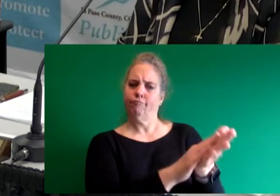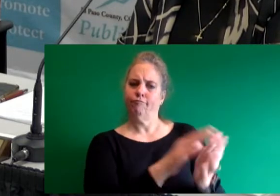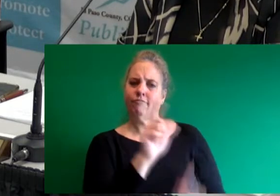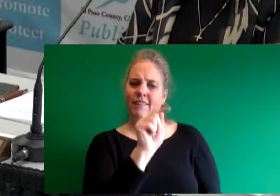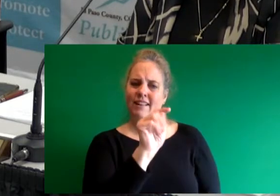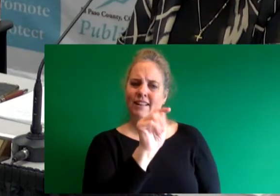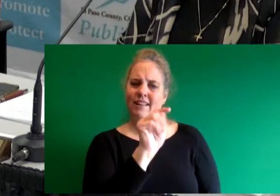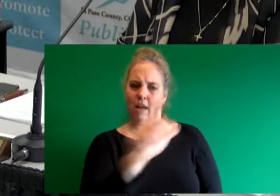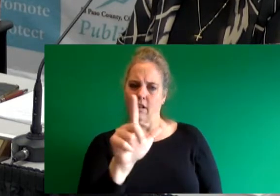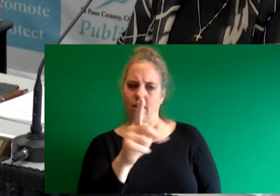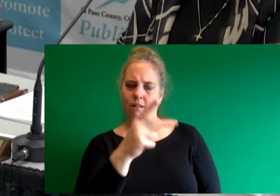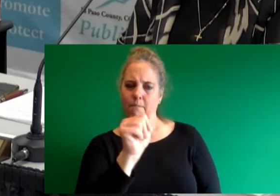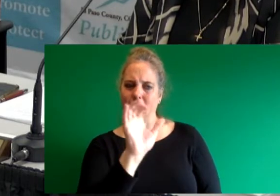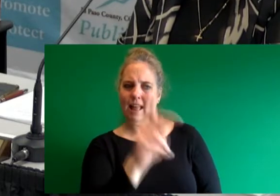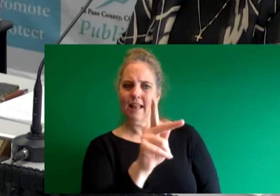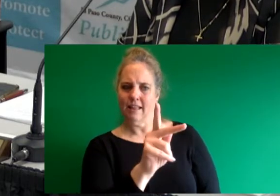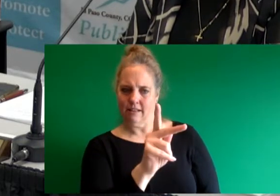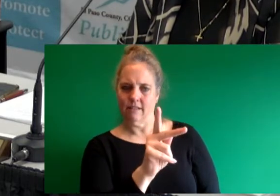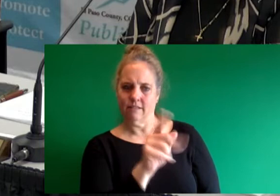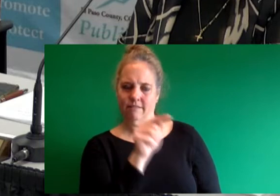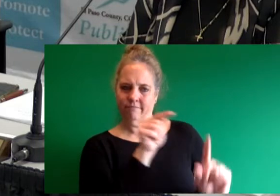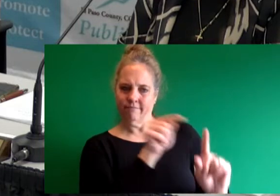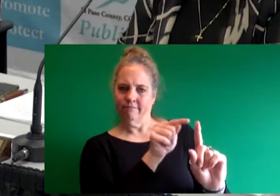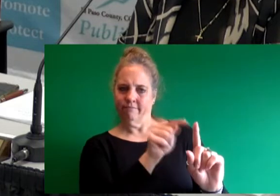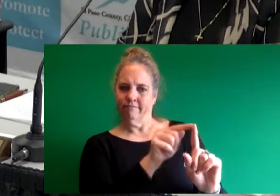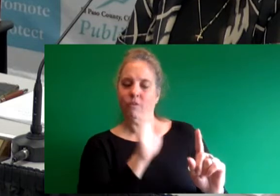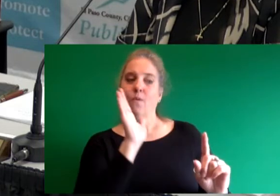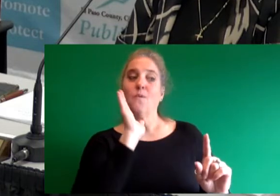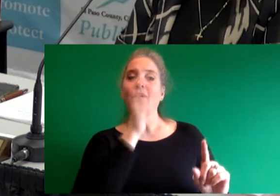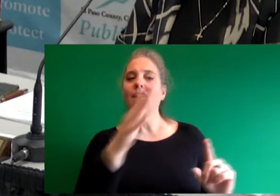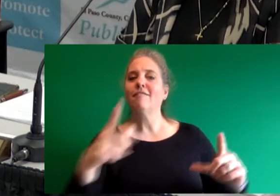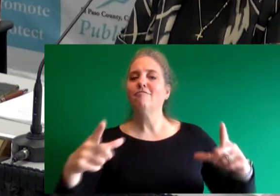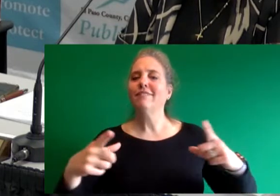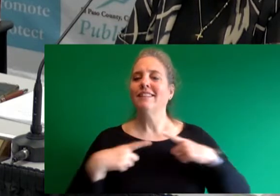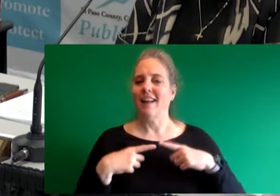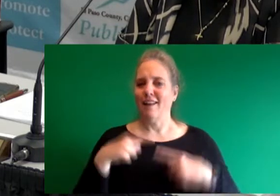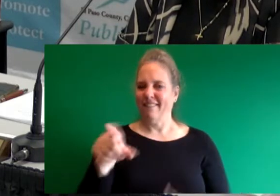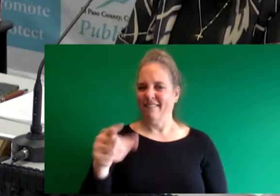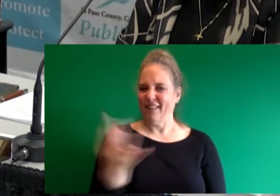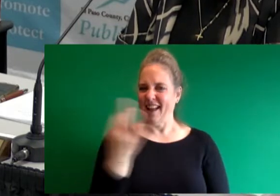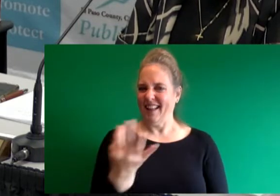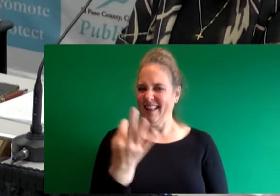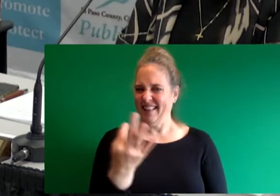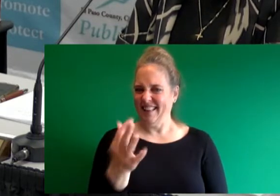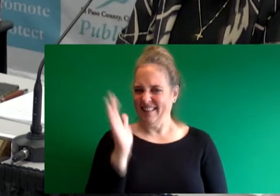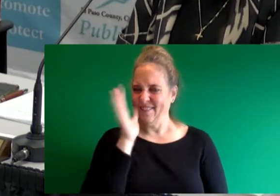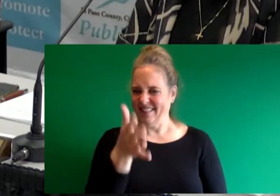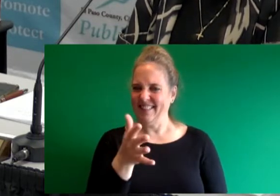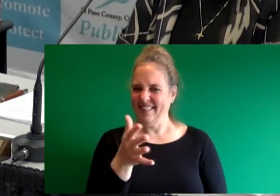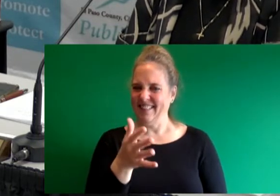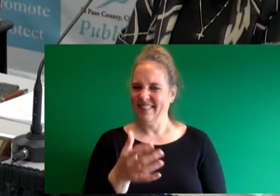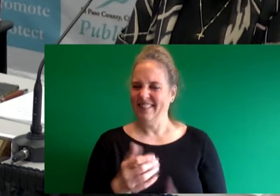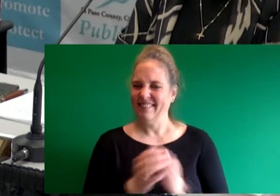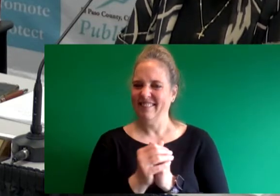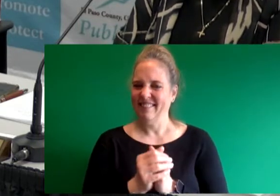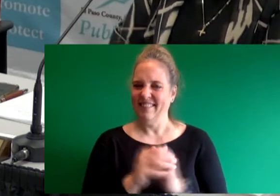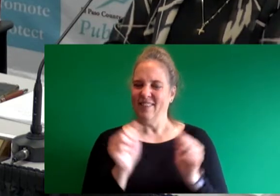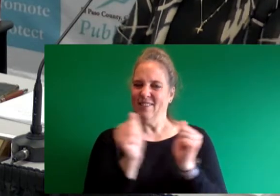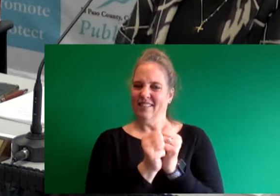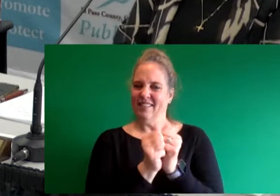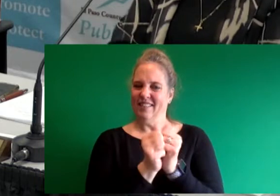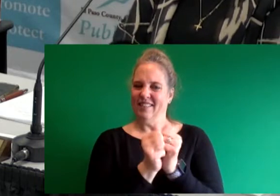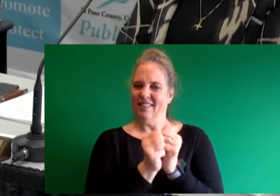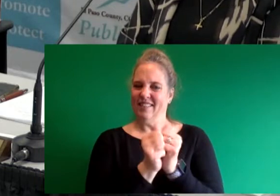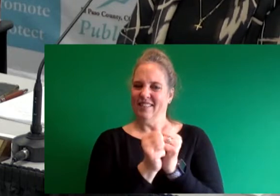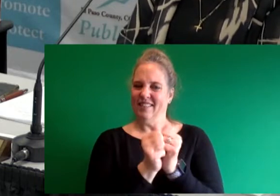is retiring this Friday. Lieutenant Peck has been with the Sheriff's Office for 39 years, and 43 if